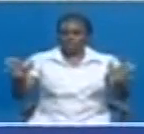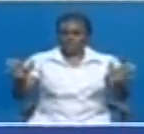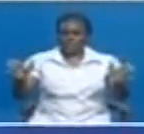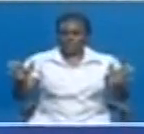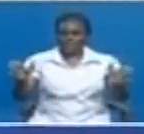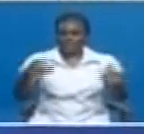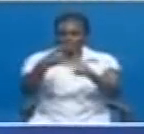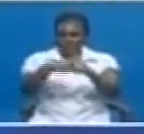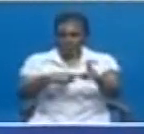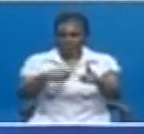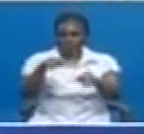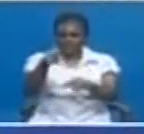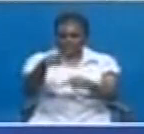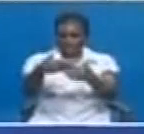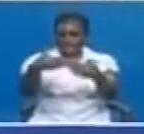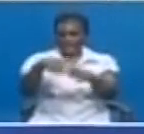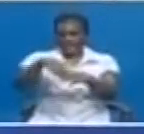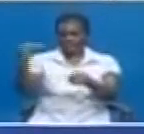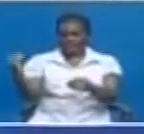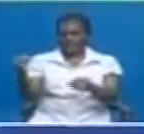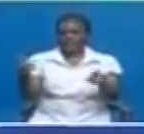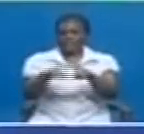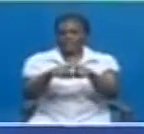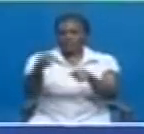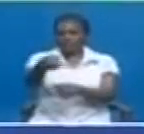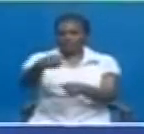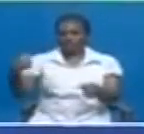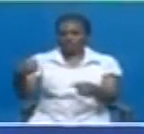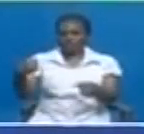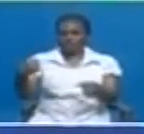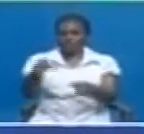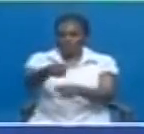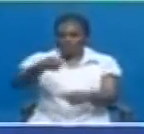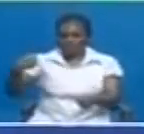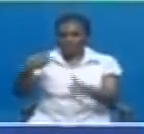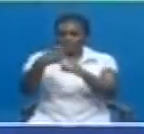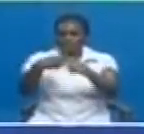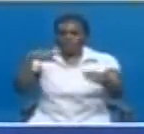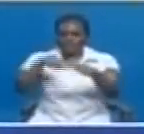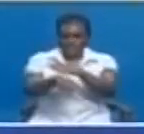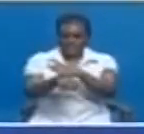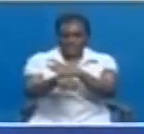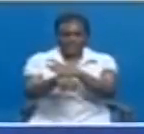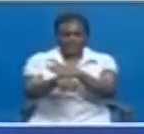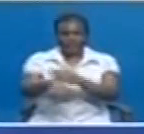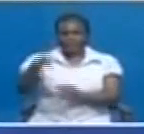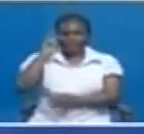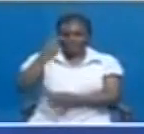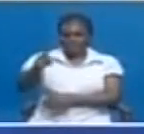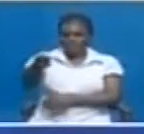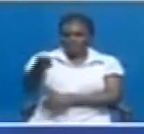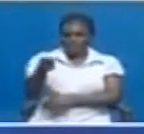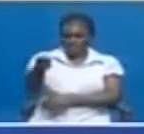from inside going out. And all our doors, all our dorm doors, our class doors, open from inside going out. When you check on our